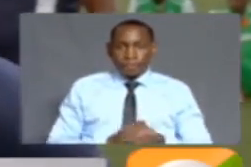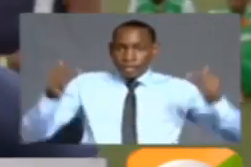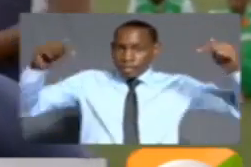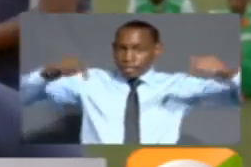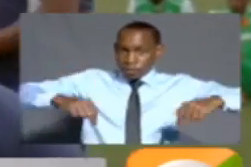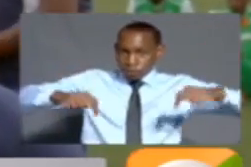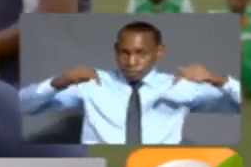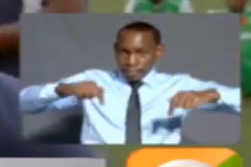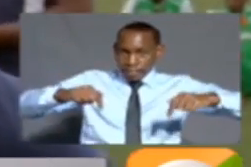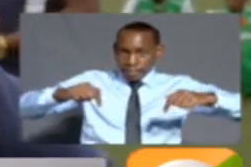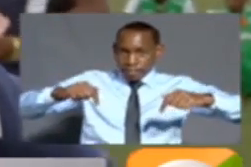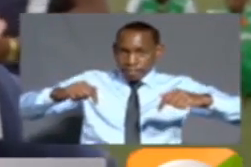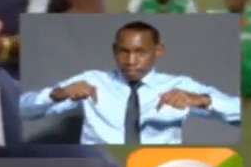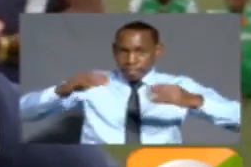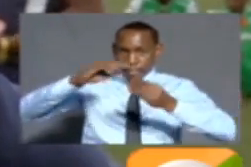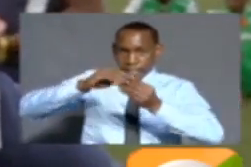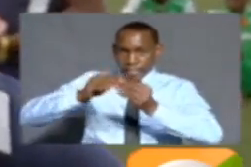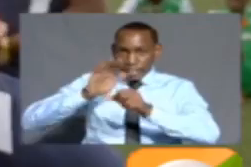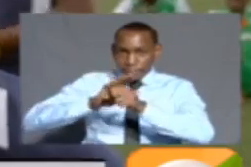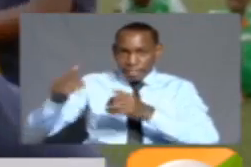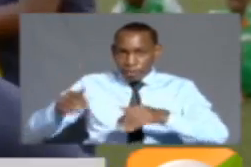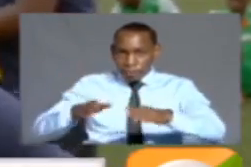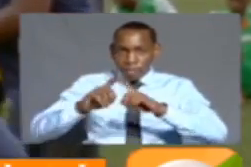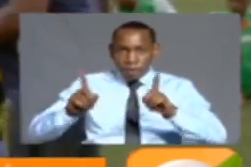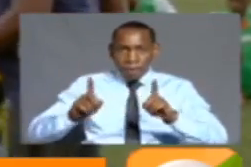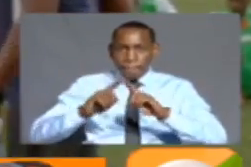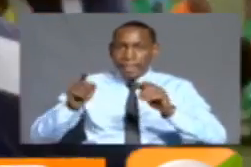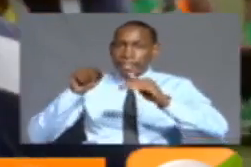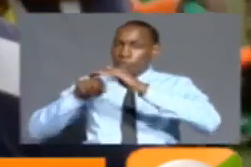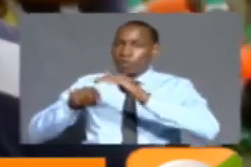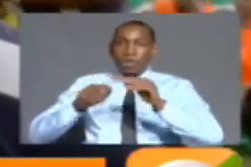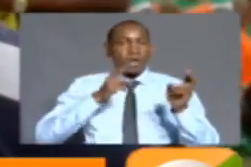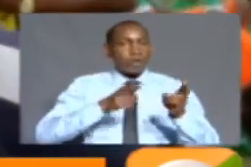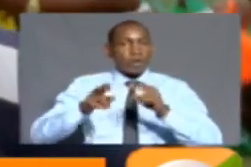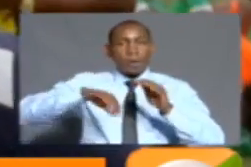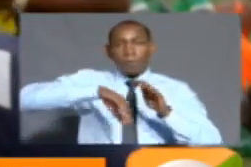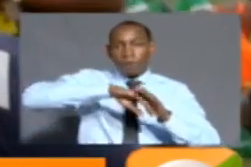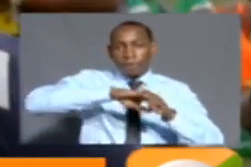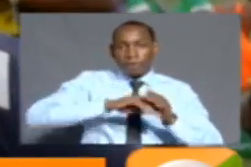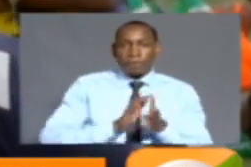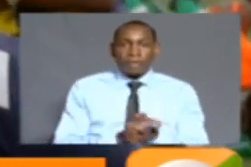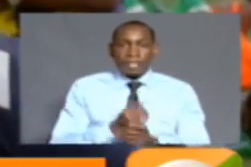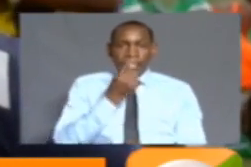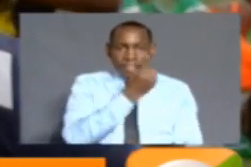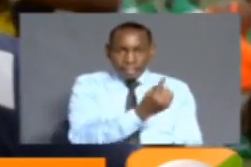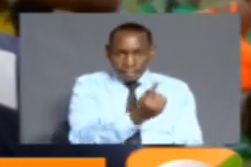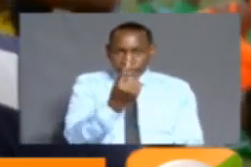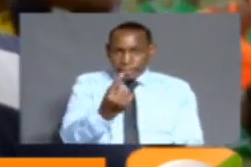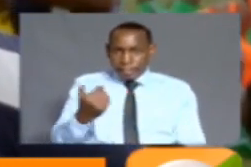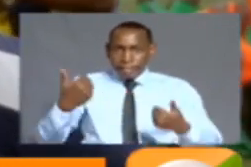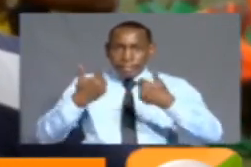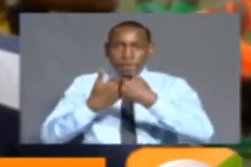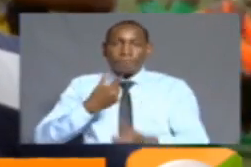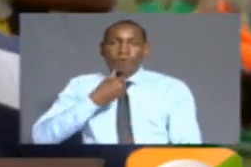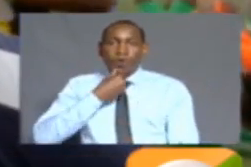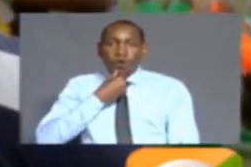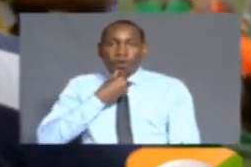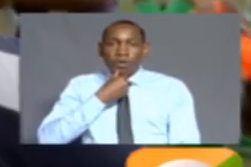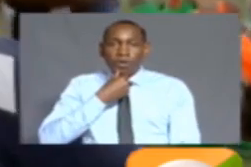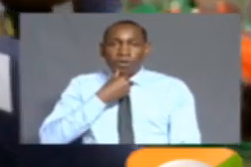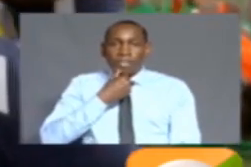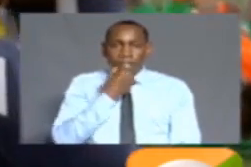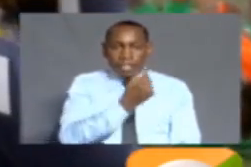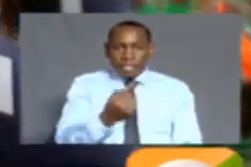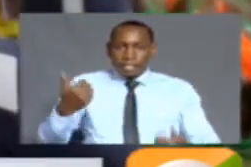Today we didn't create many chances. What we score is football. Every game, Gor Mahia, every game's like the